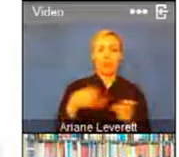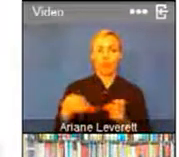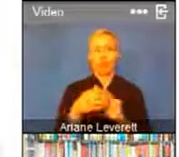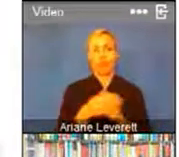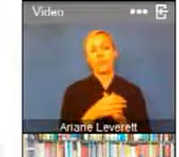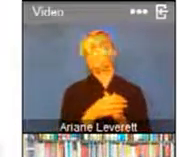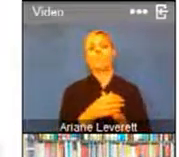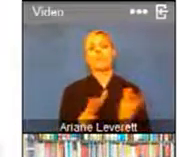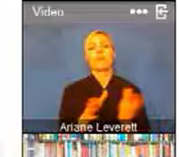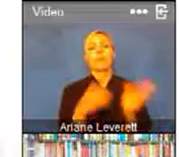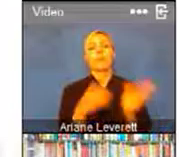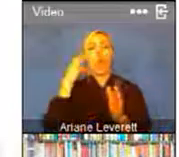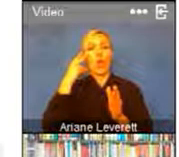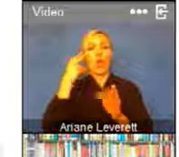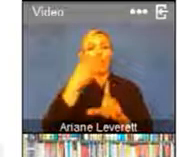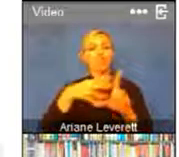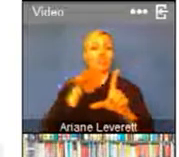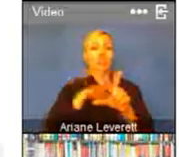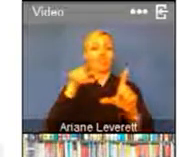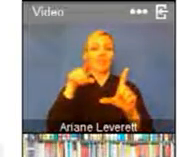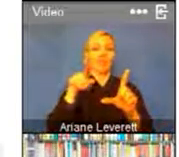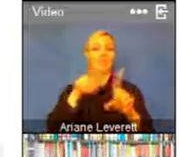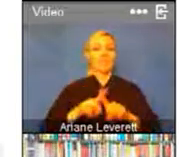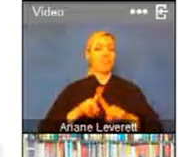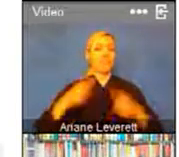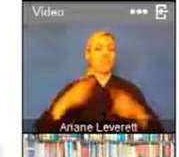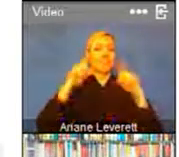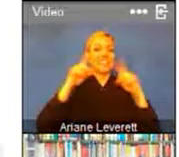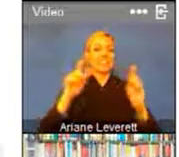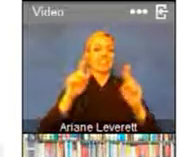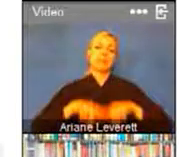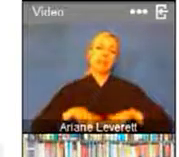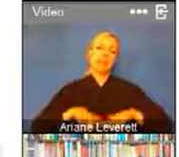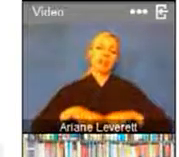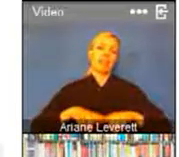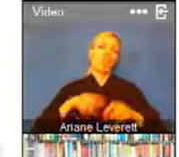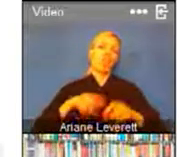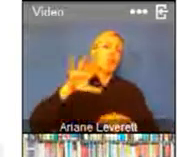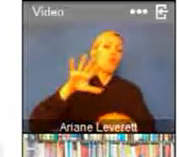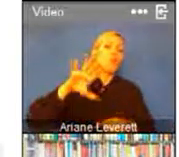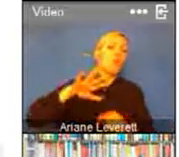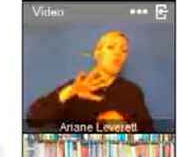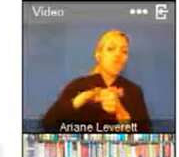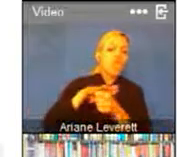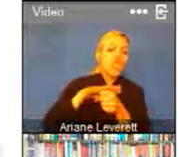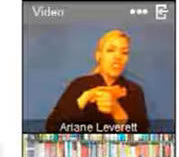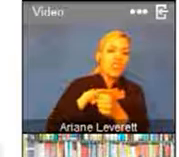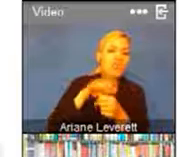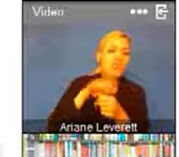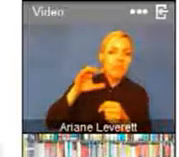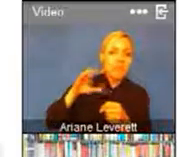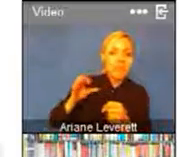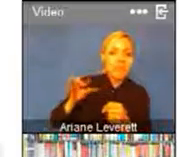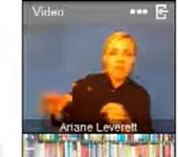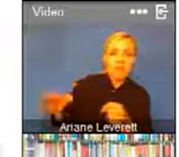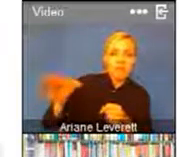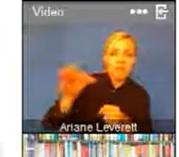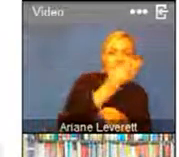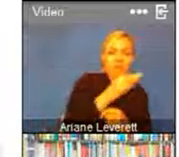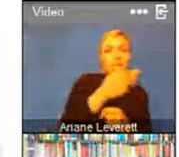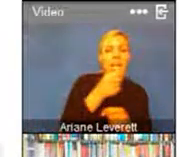education. Last but not least, we found out that targeted interventions are more effective in the short term than